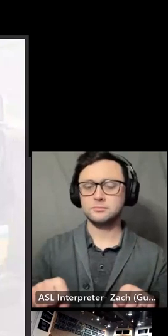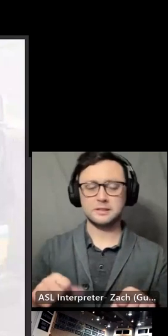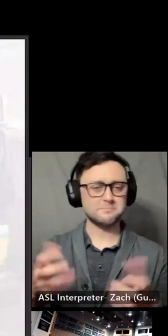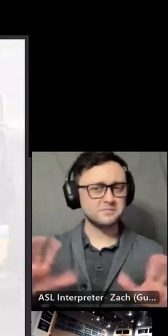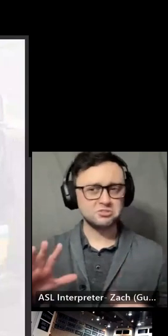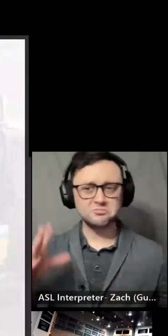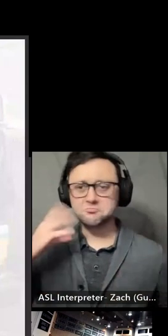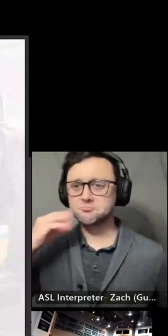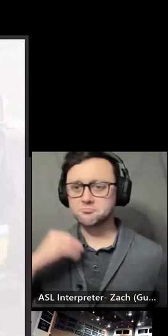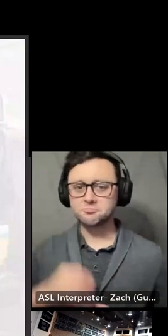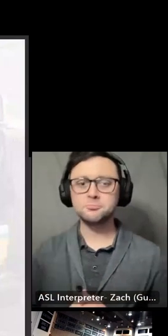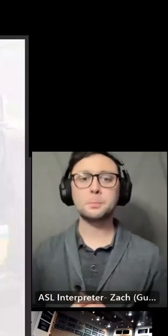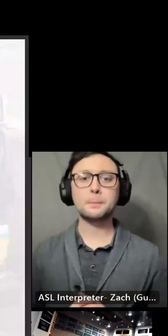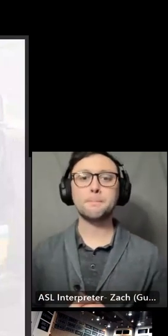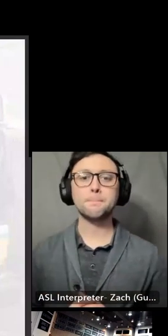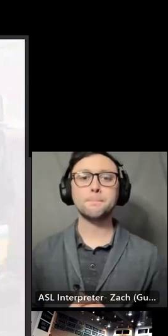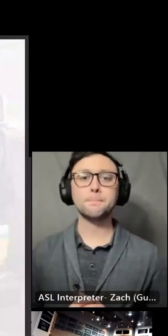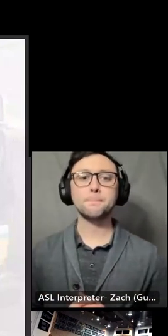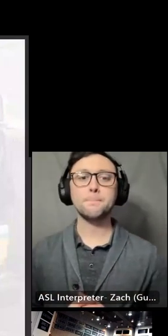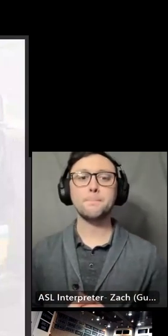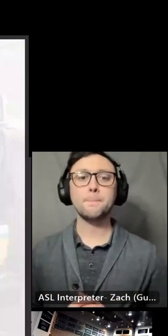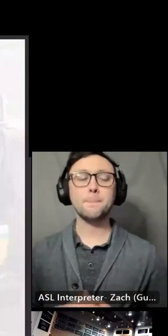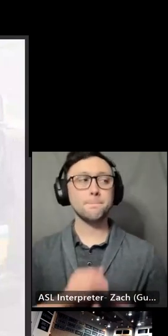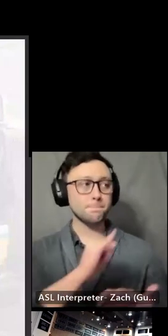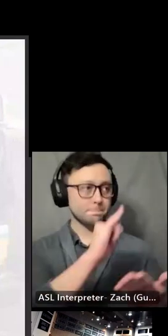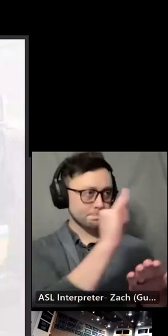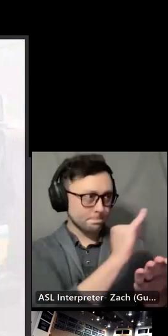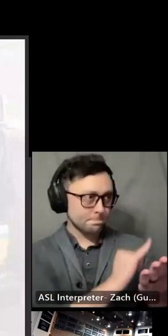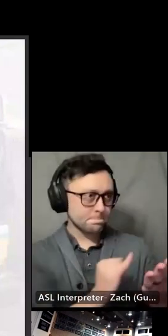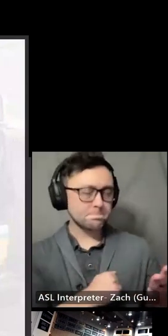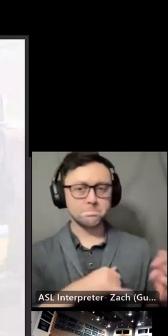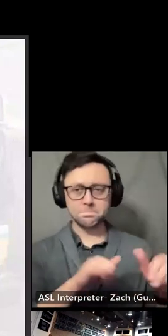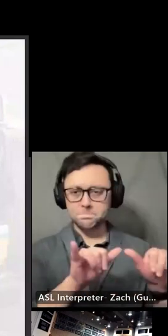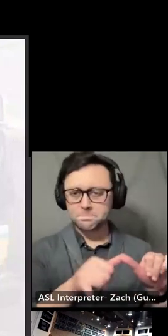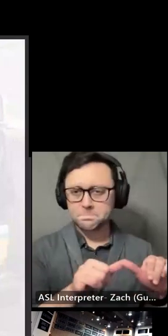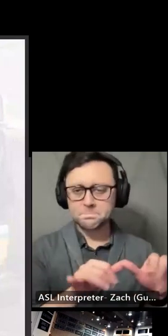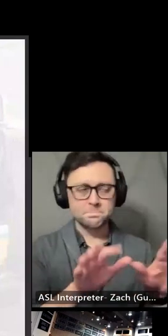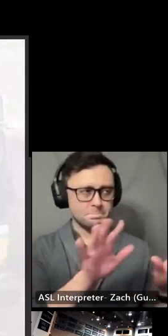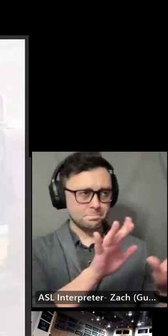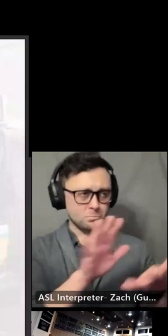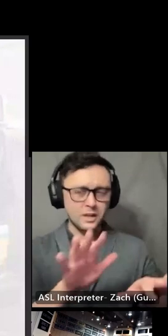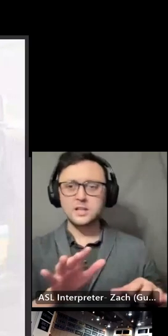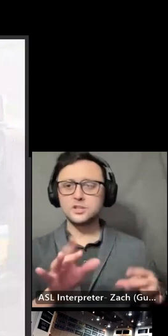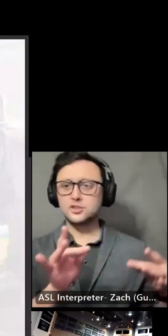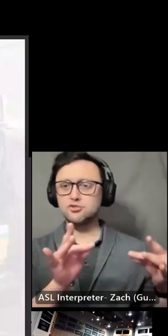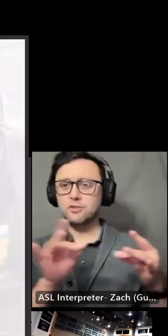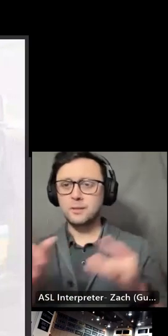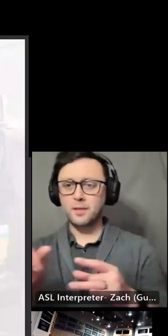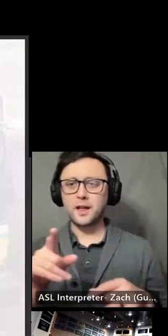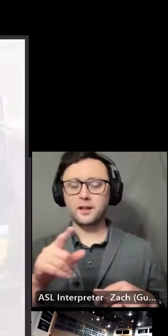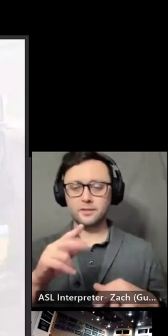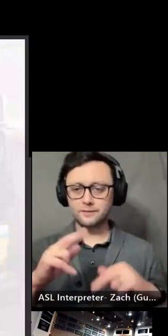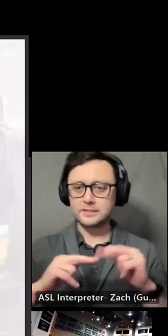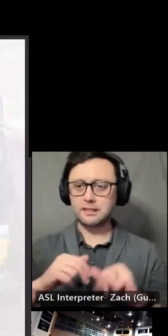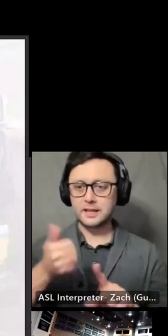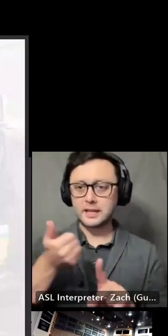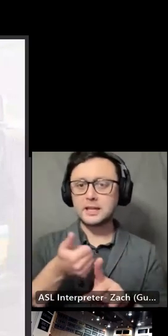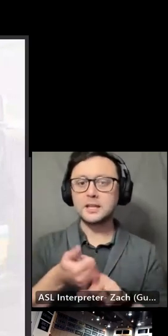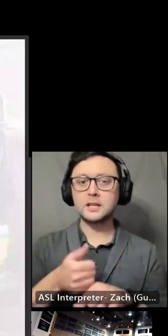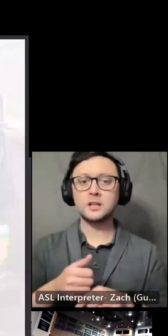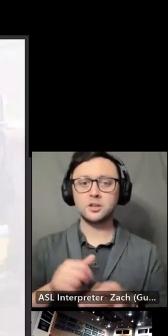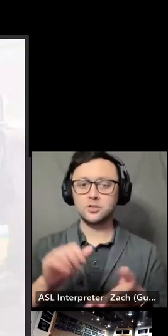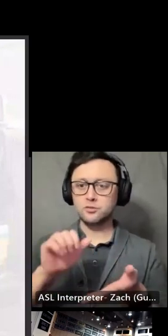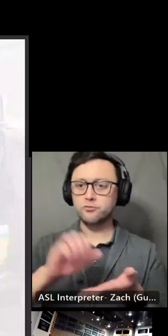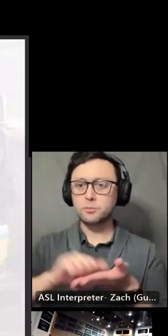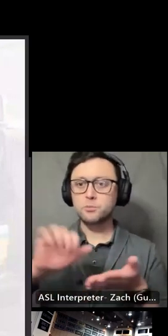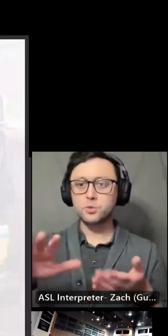since I first started looking at these drawings. They've done their value engineering. They've streamlined the facility. They've removed a lot of